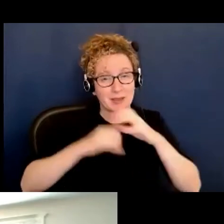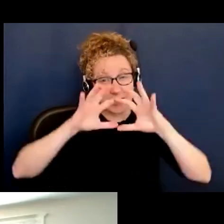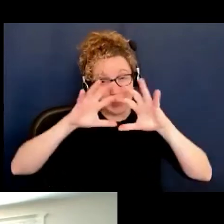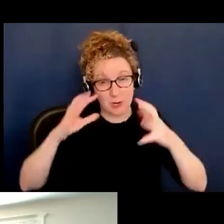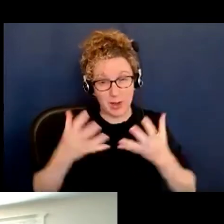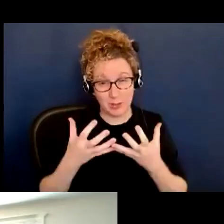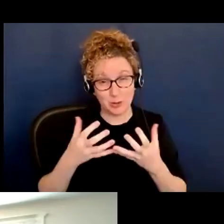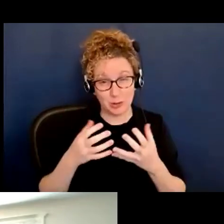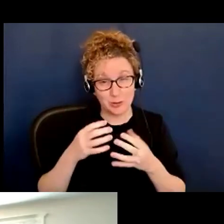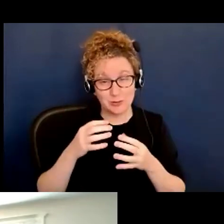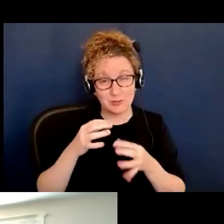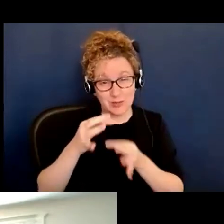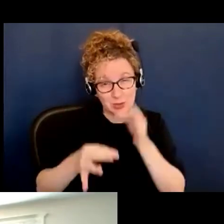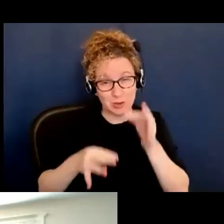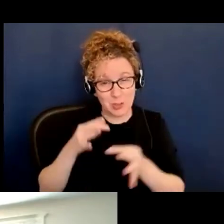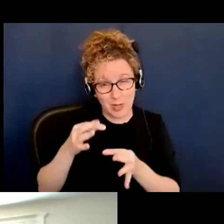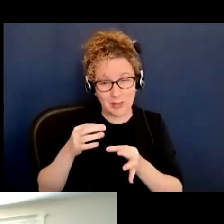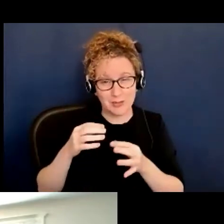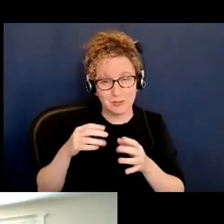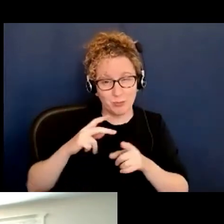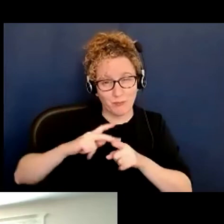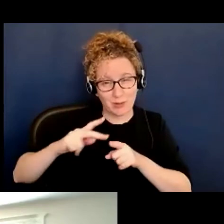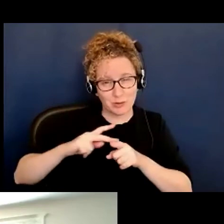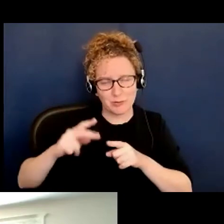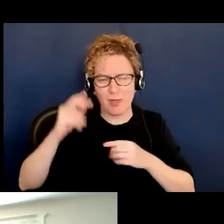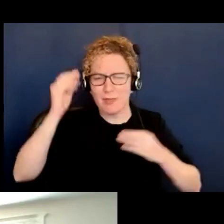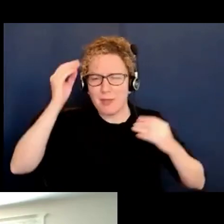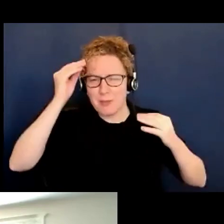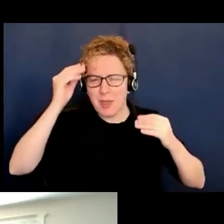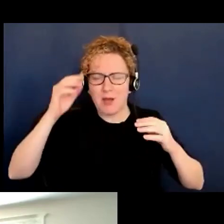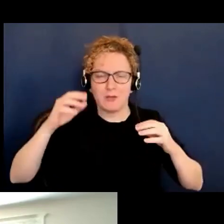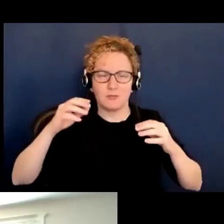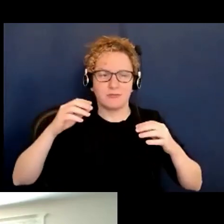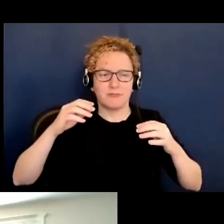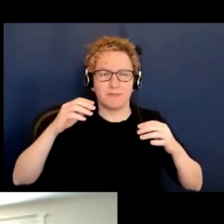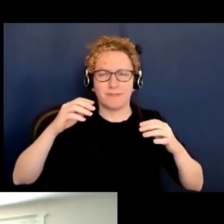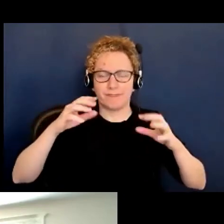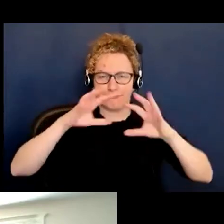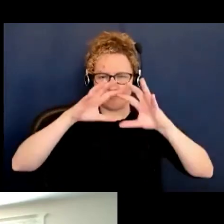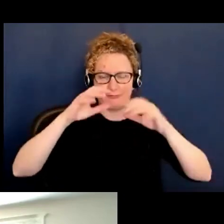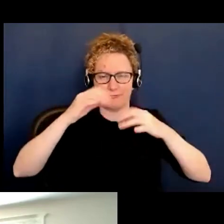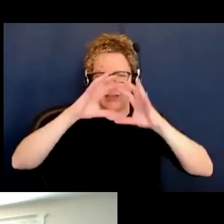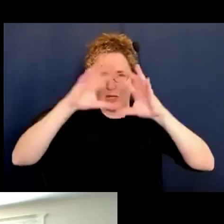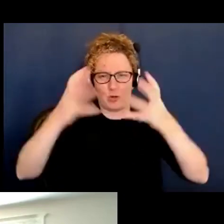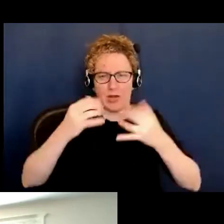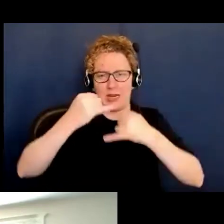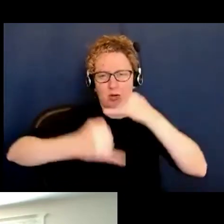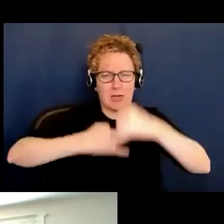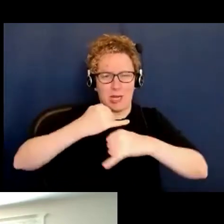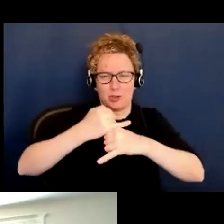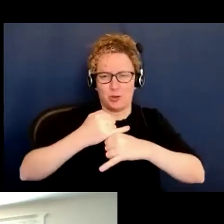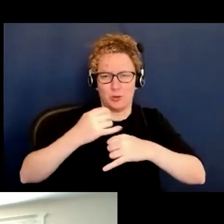think about some of the professional spaces you occupy and see if you can invite students to